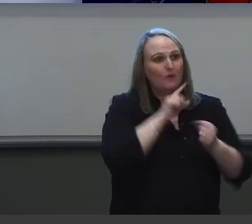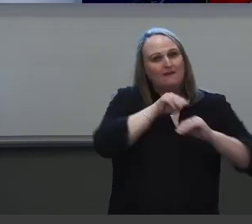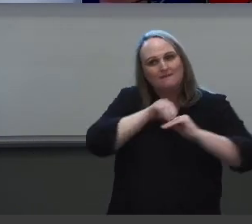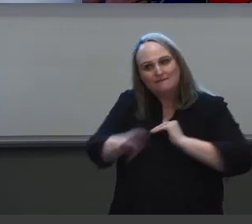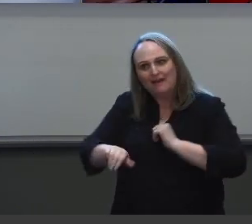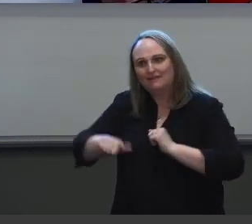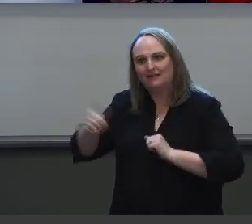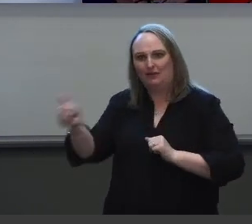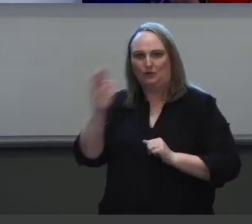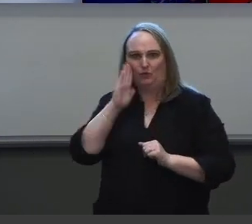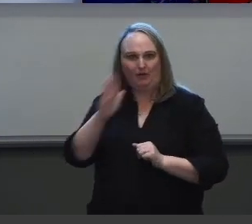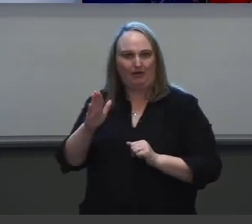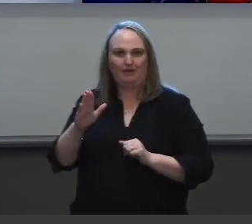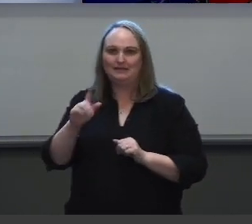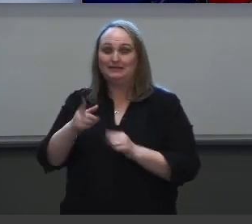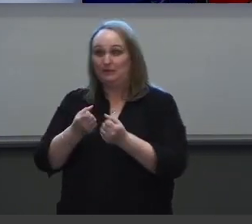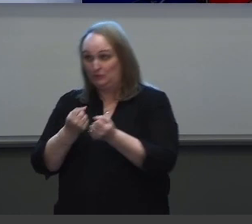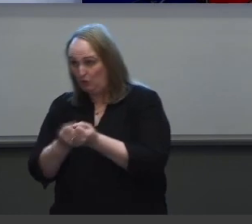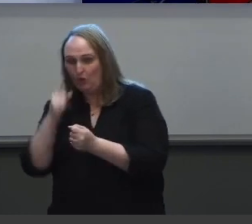effect on the other.